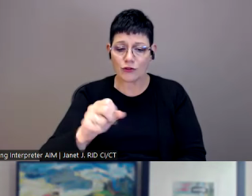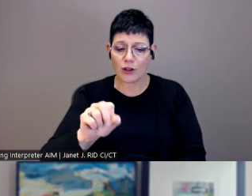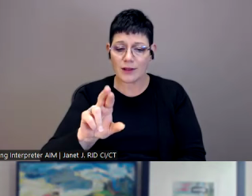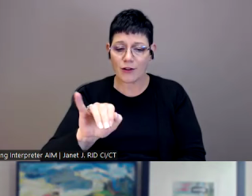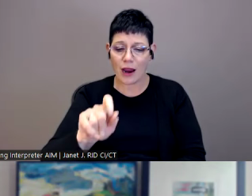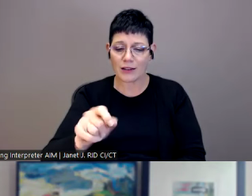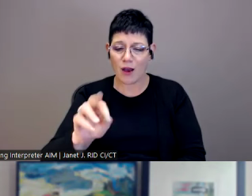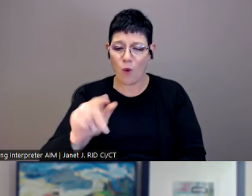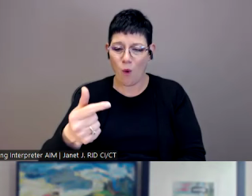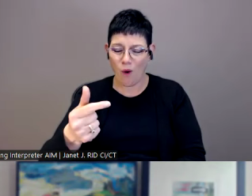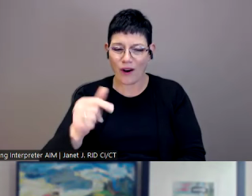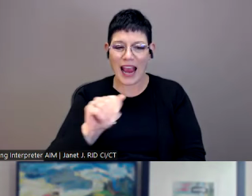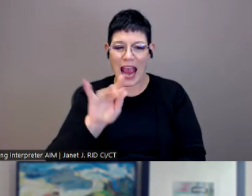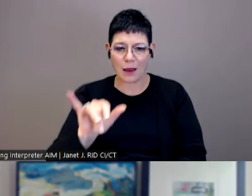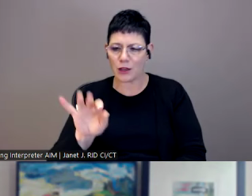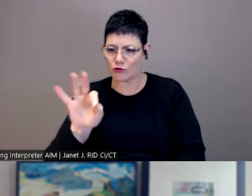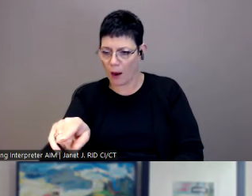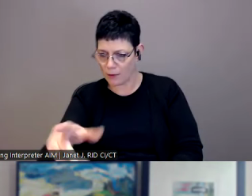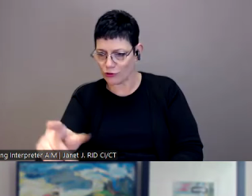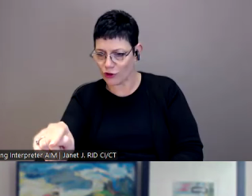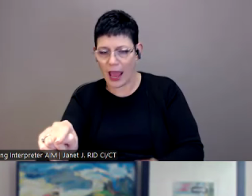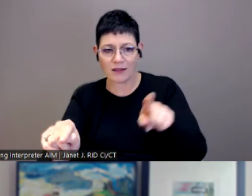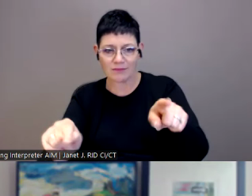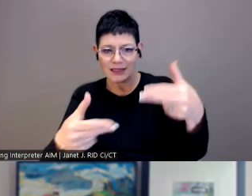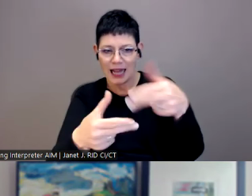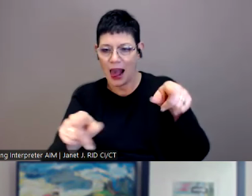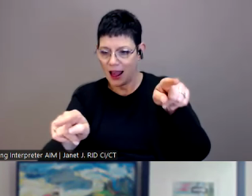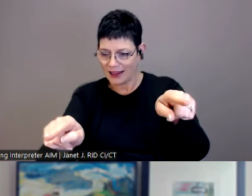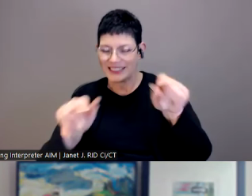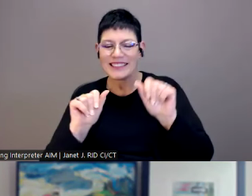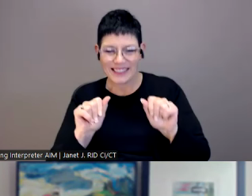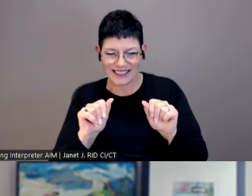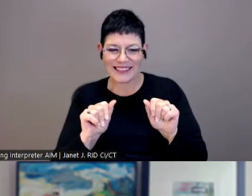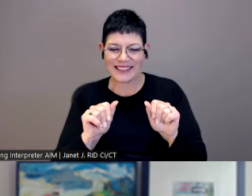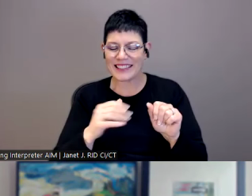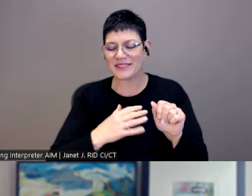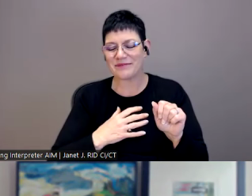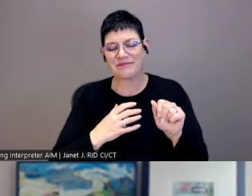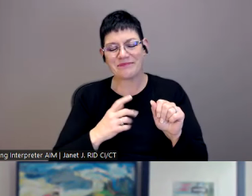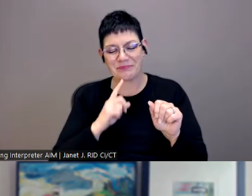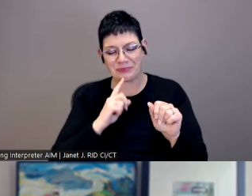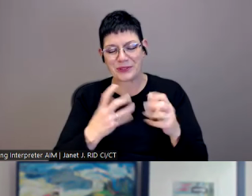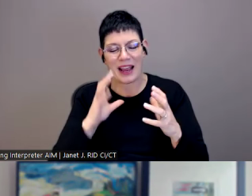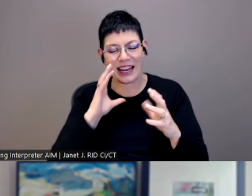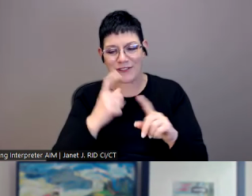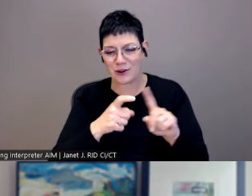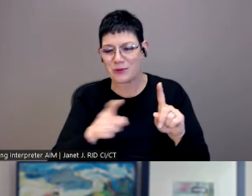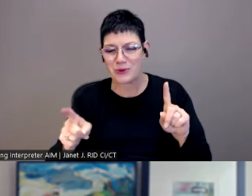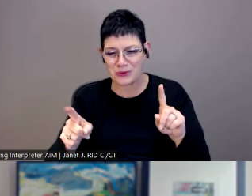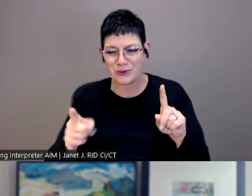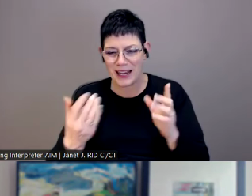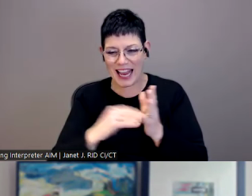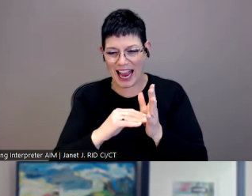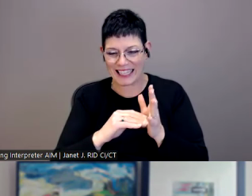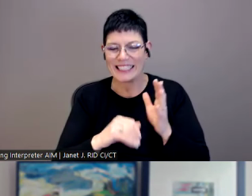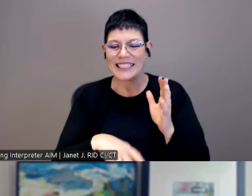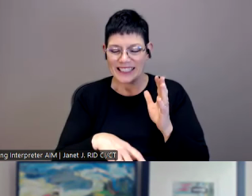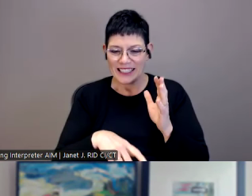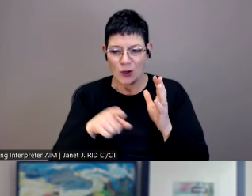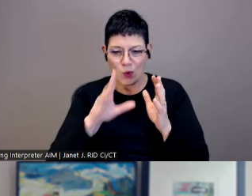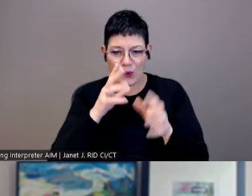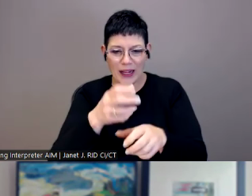grassroots@hsri.org. Amy has put that in the chat for you, and we'd love to hear from you. And you will